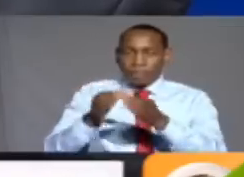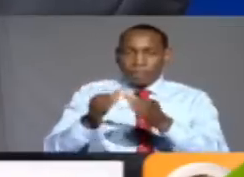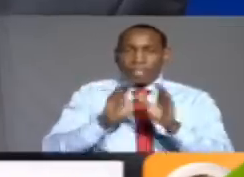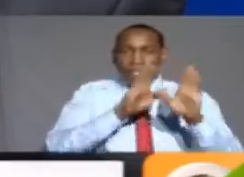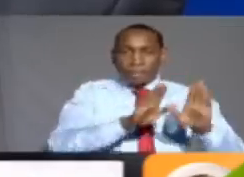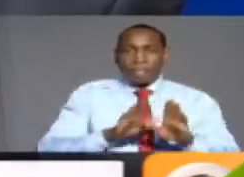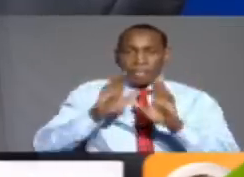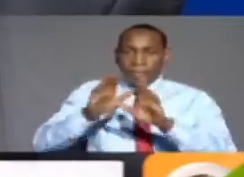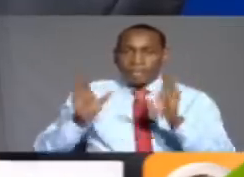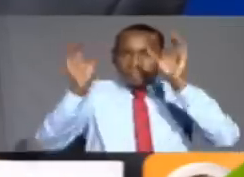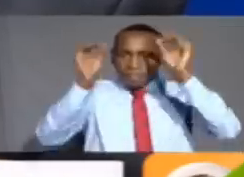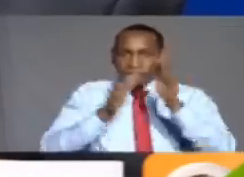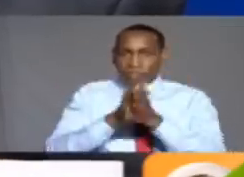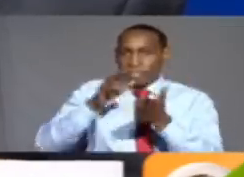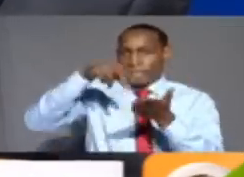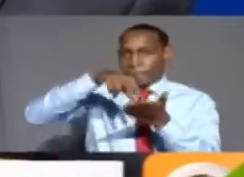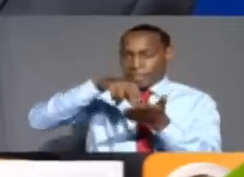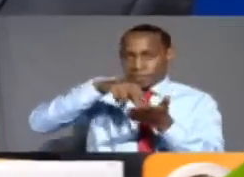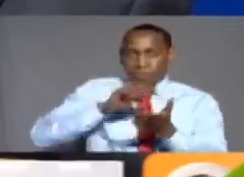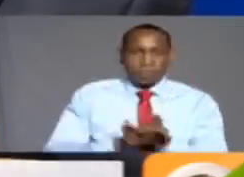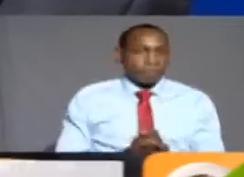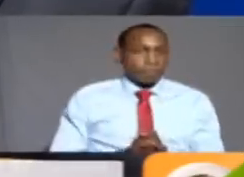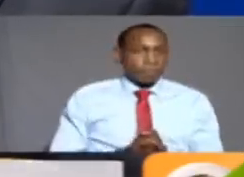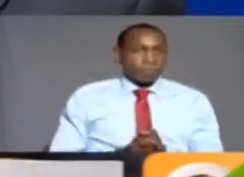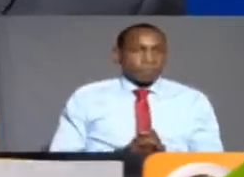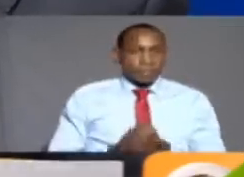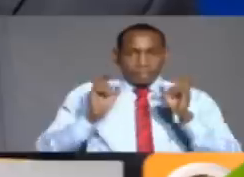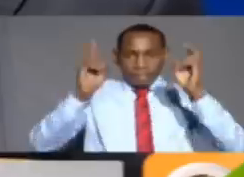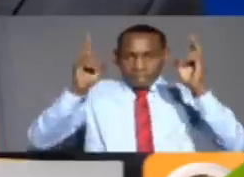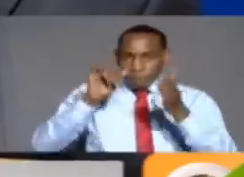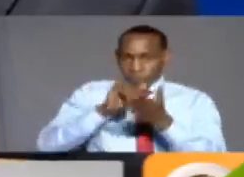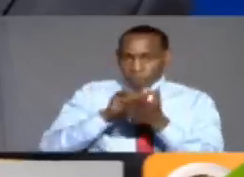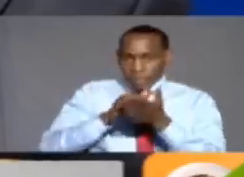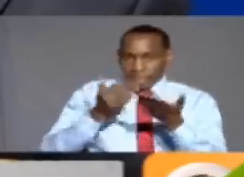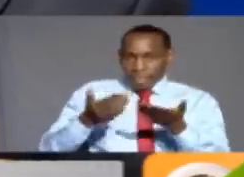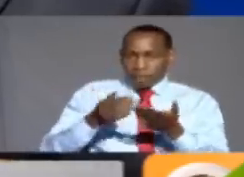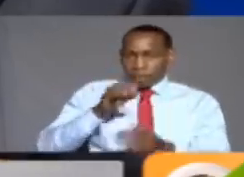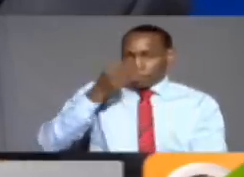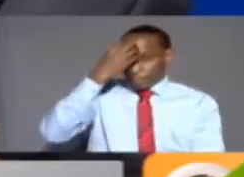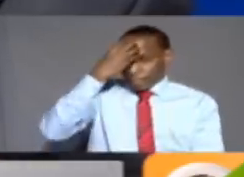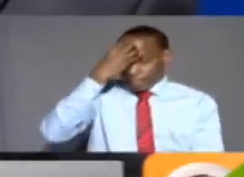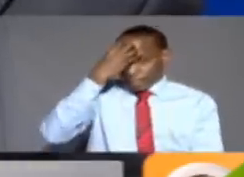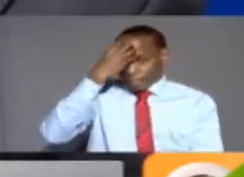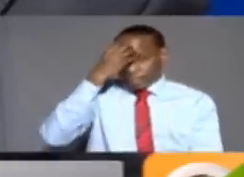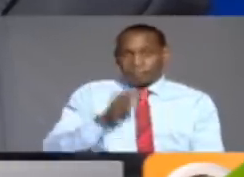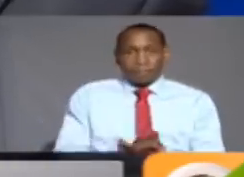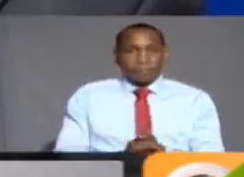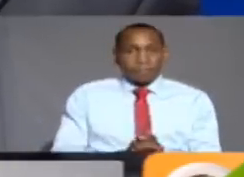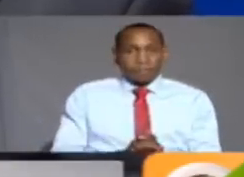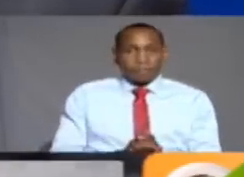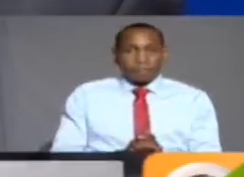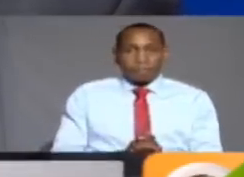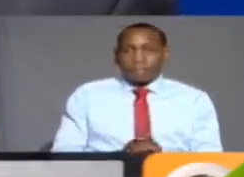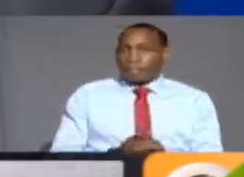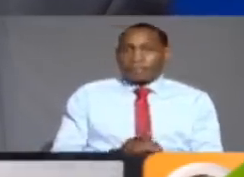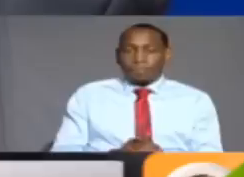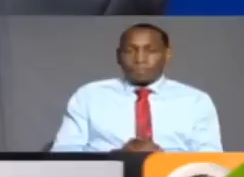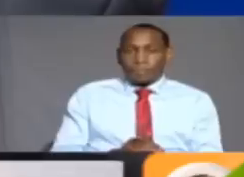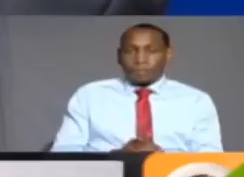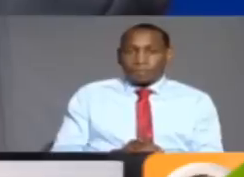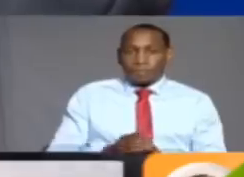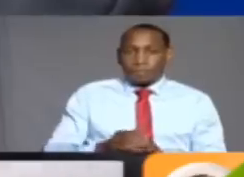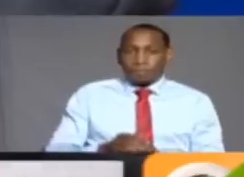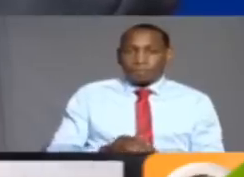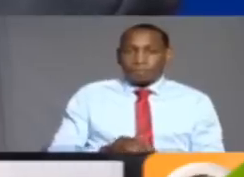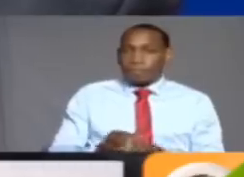in 2022. Mm-hmm. The thing that led him to where he has gotten to, and this has been a build-up. Let's stop looking surprised that he